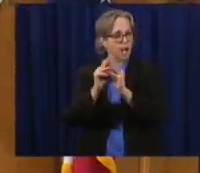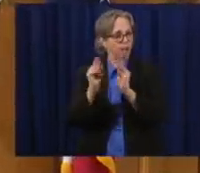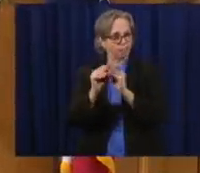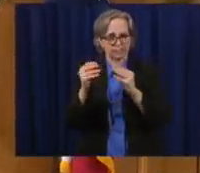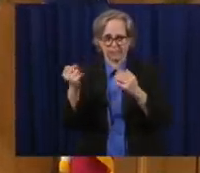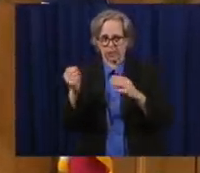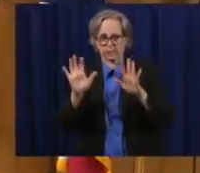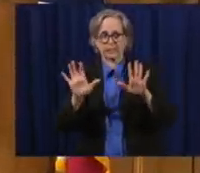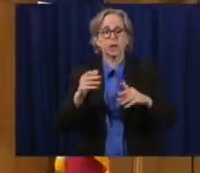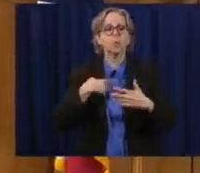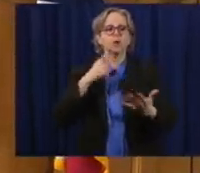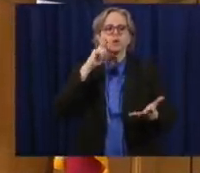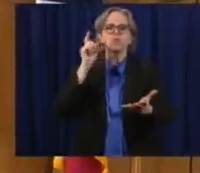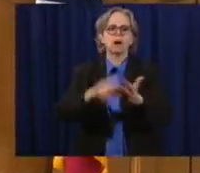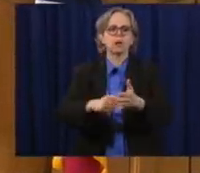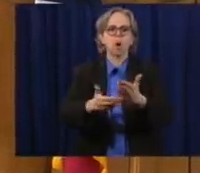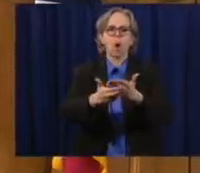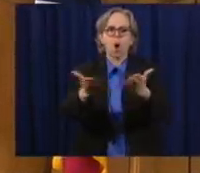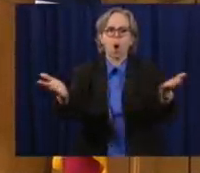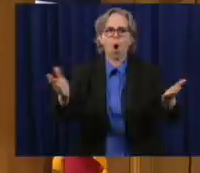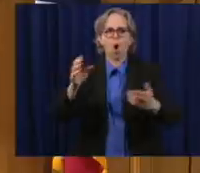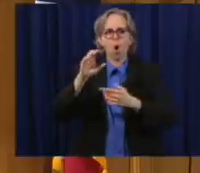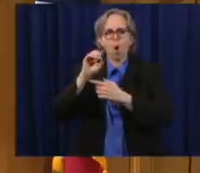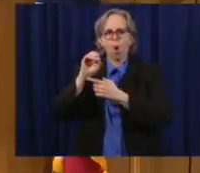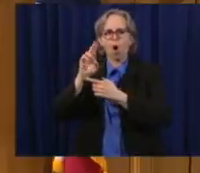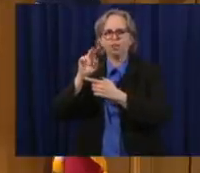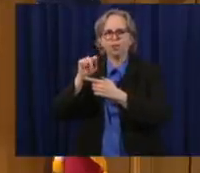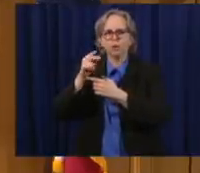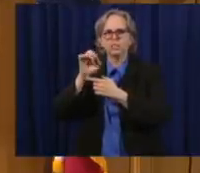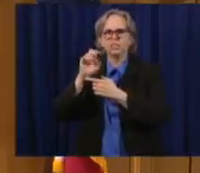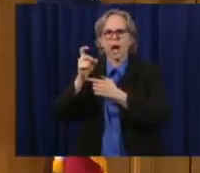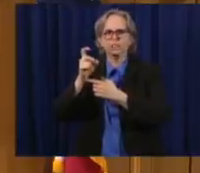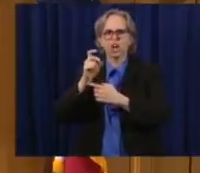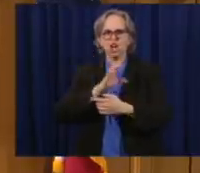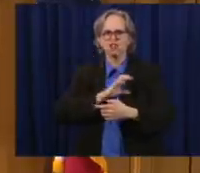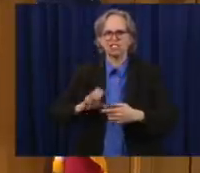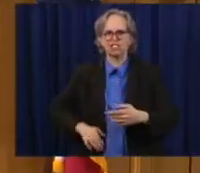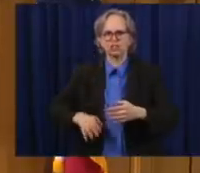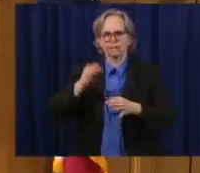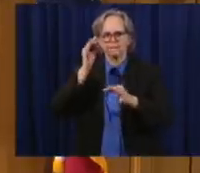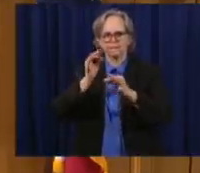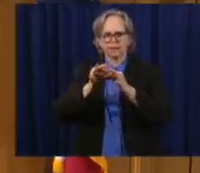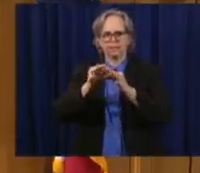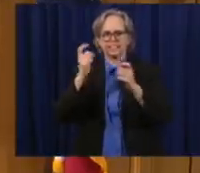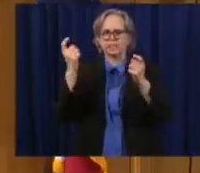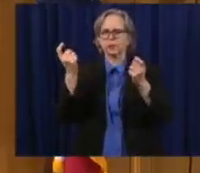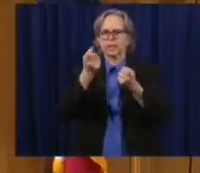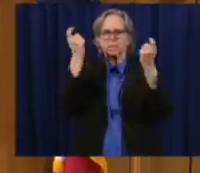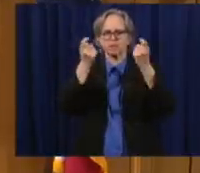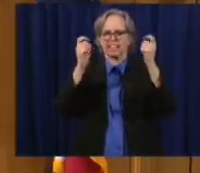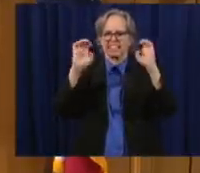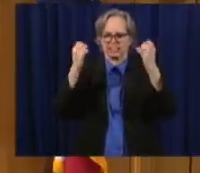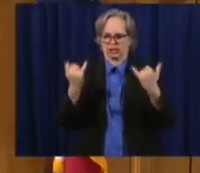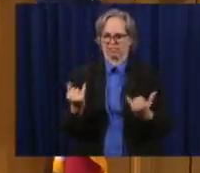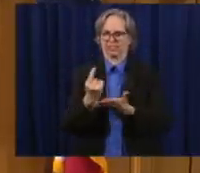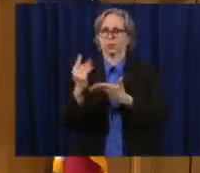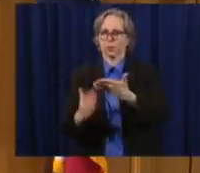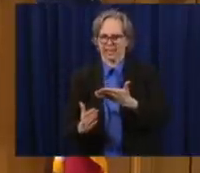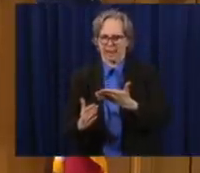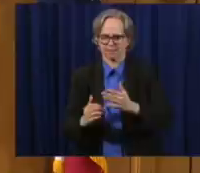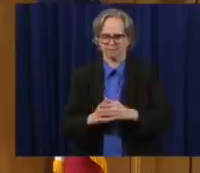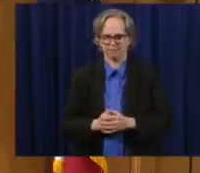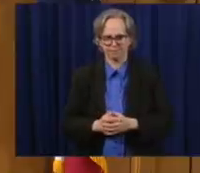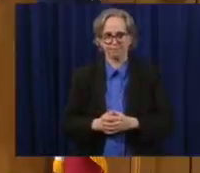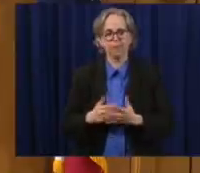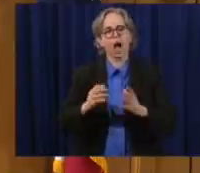the Orthodox Christian faith who will be celebrating Easter this weekend. This year will be different as we